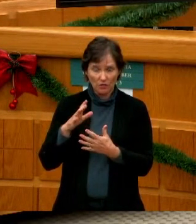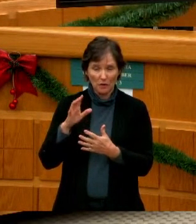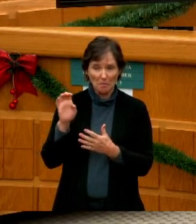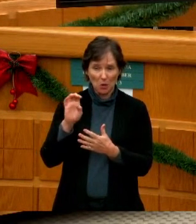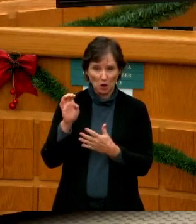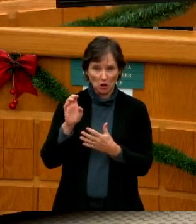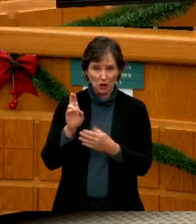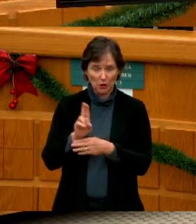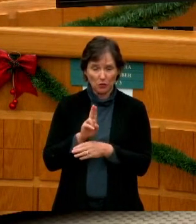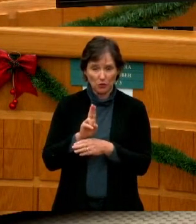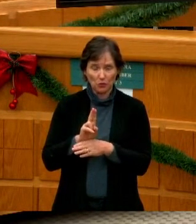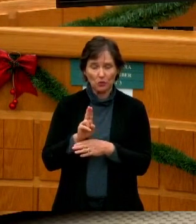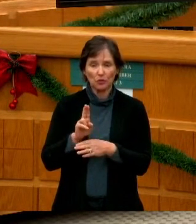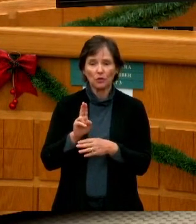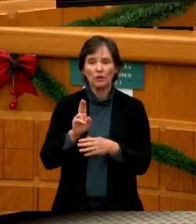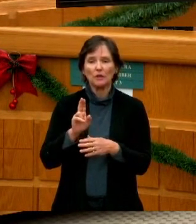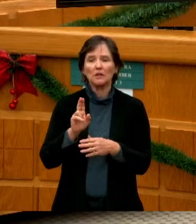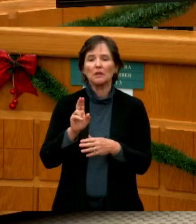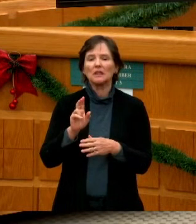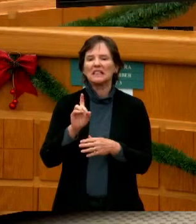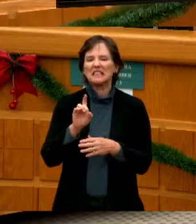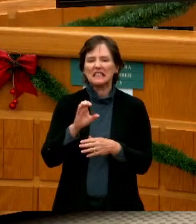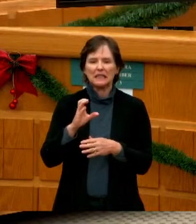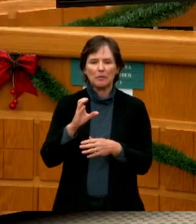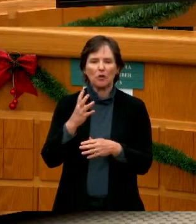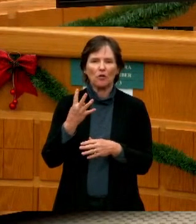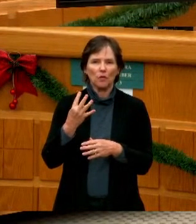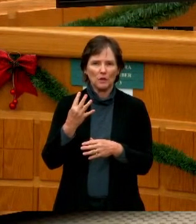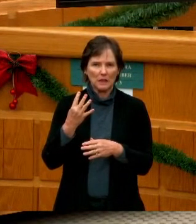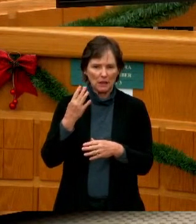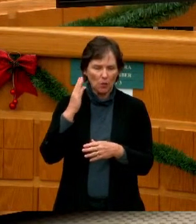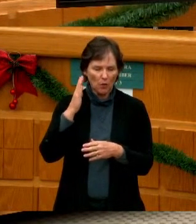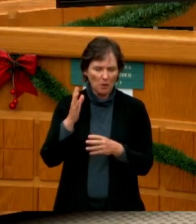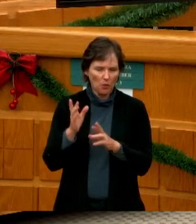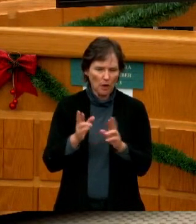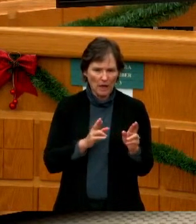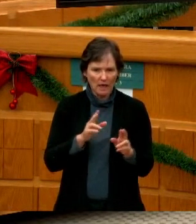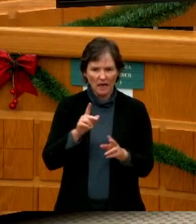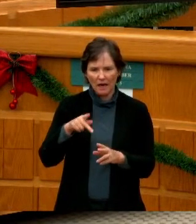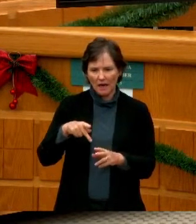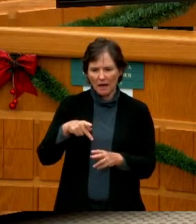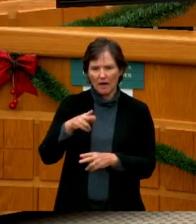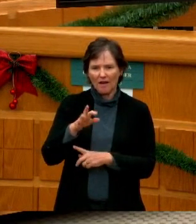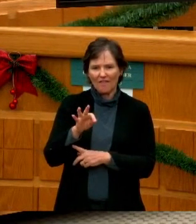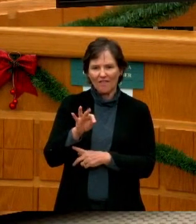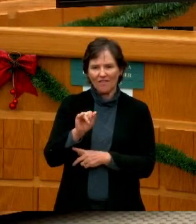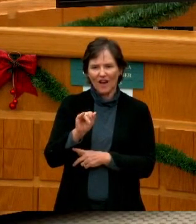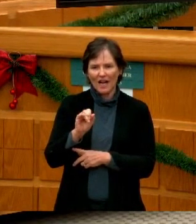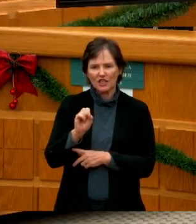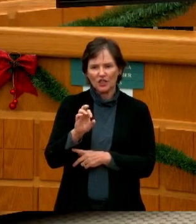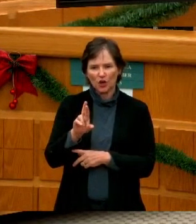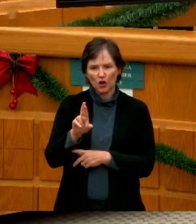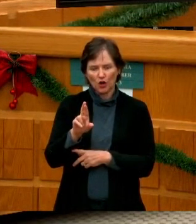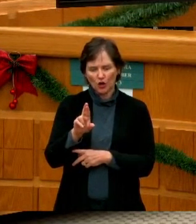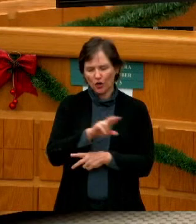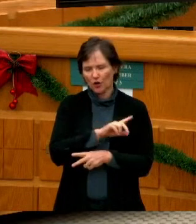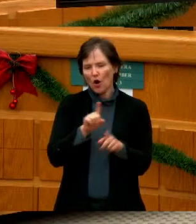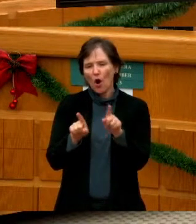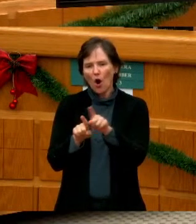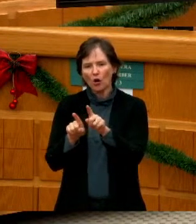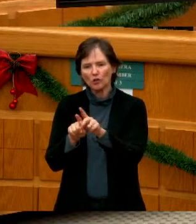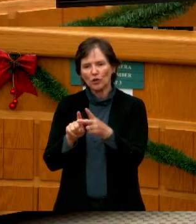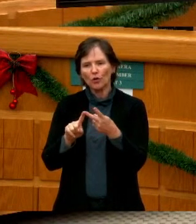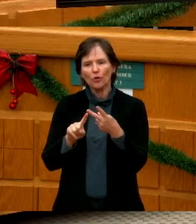we're expecting to receive some of that vaccine once approved by the 14th. Then also Moderna